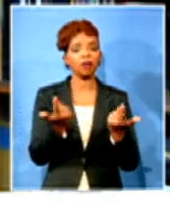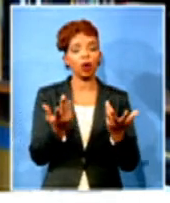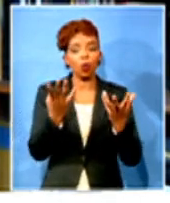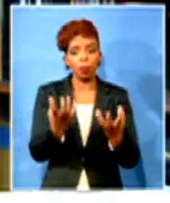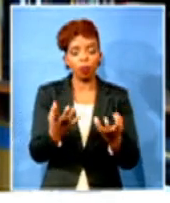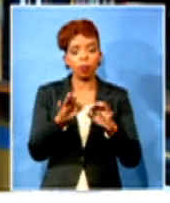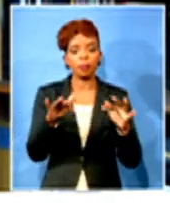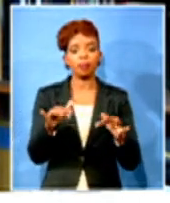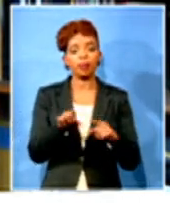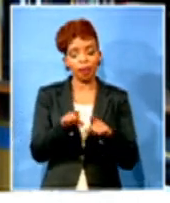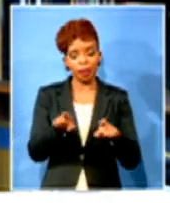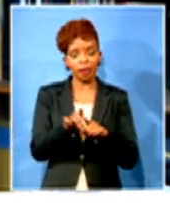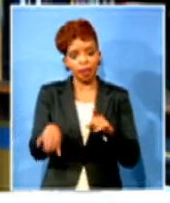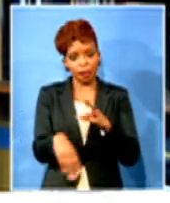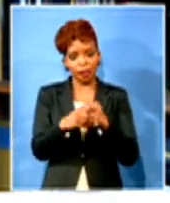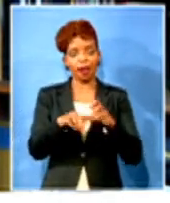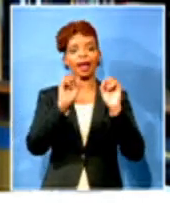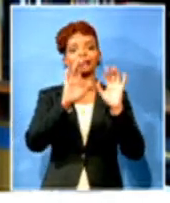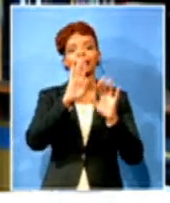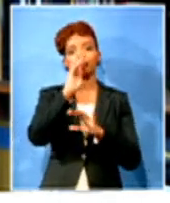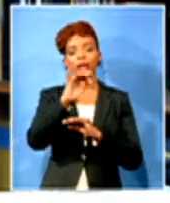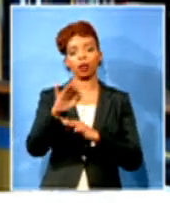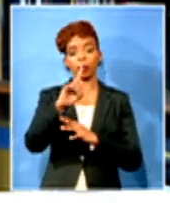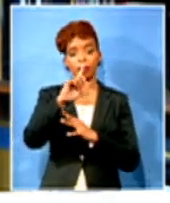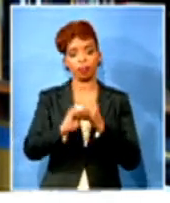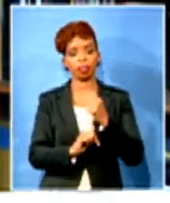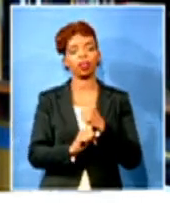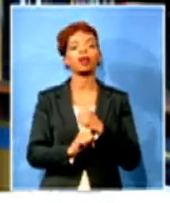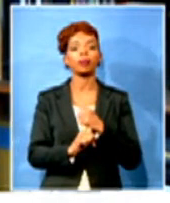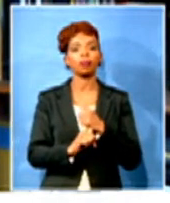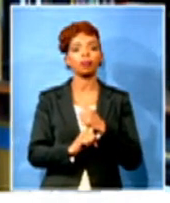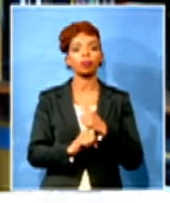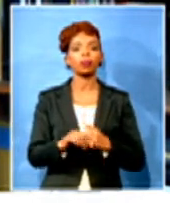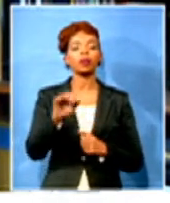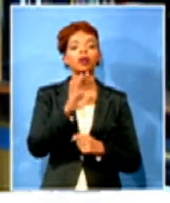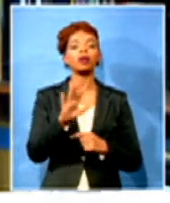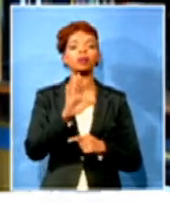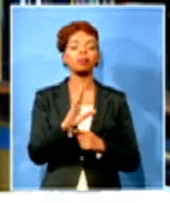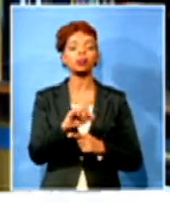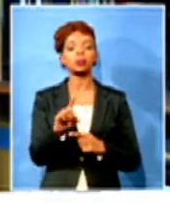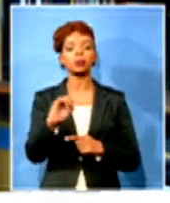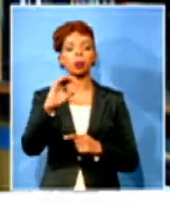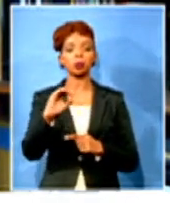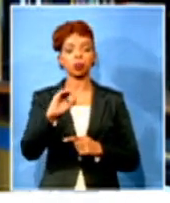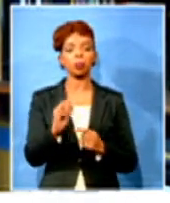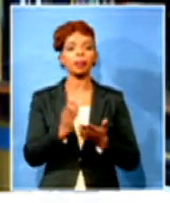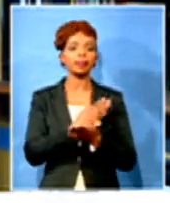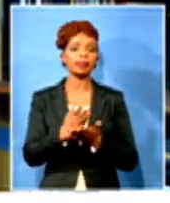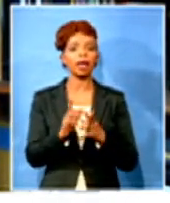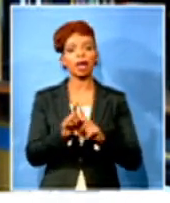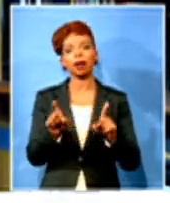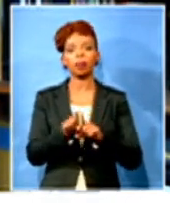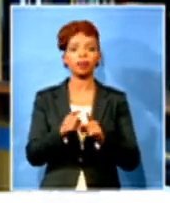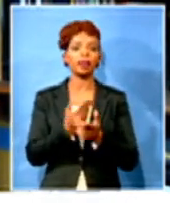10 billion a month, and that will continue to October. But some of that will be recollected via VAT